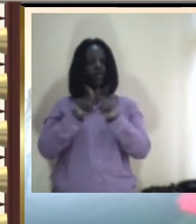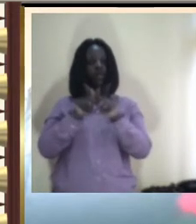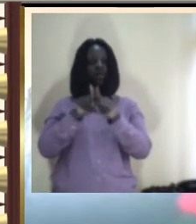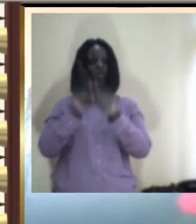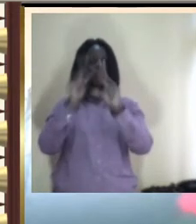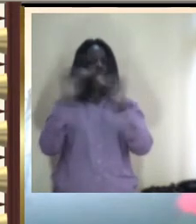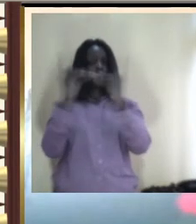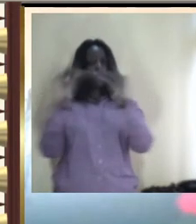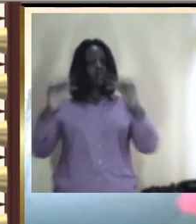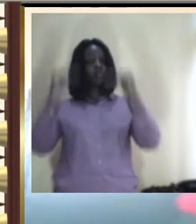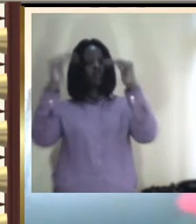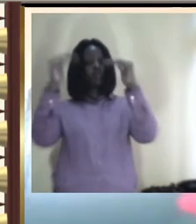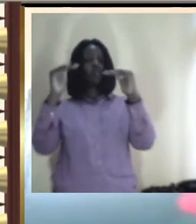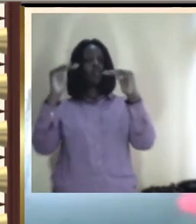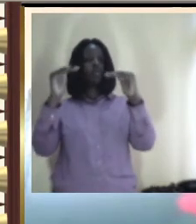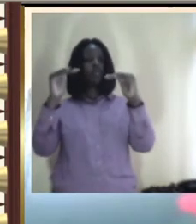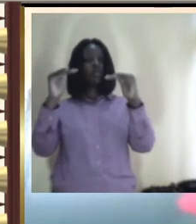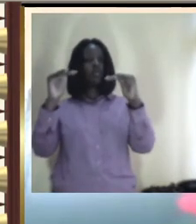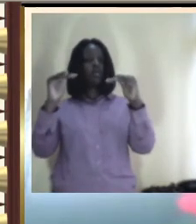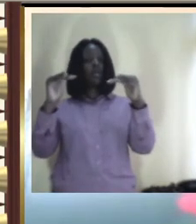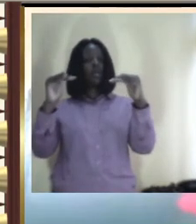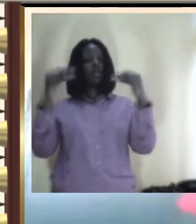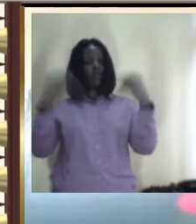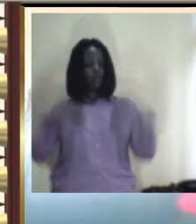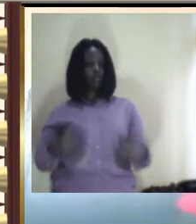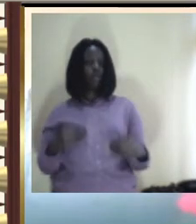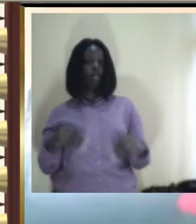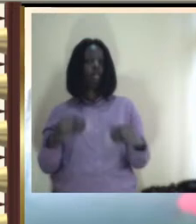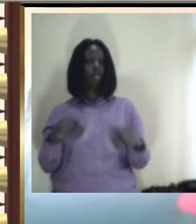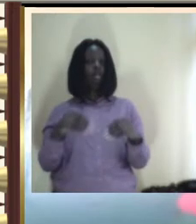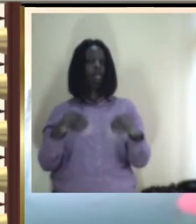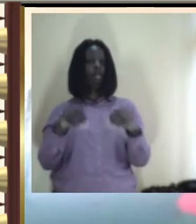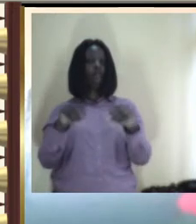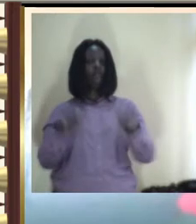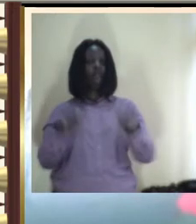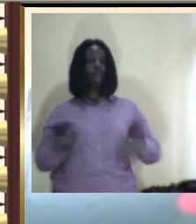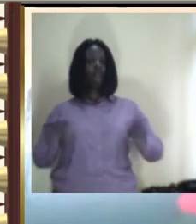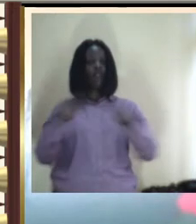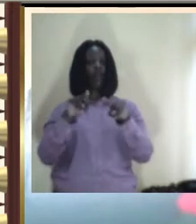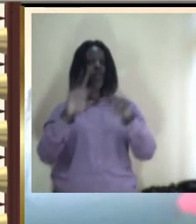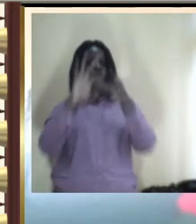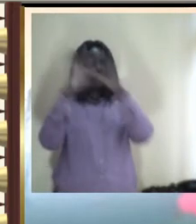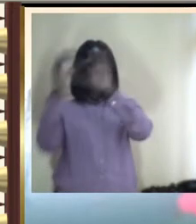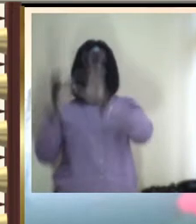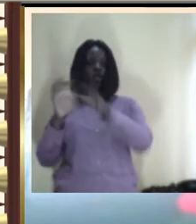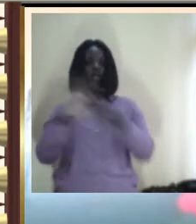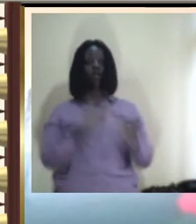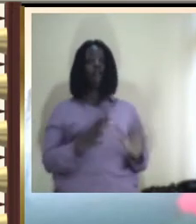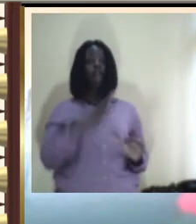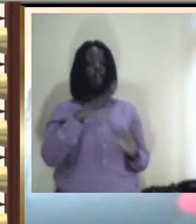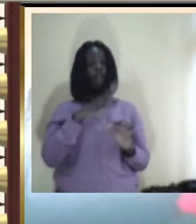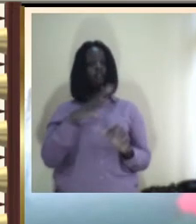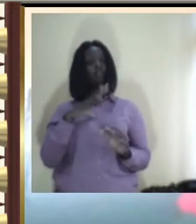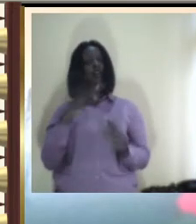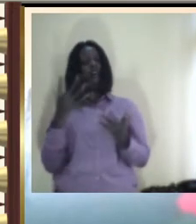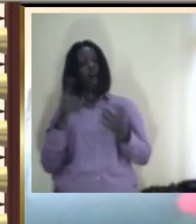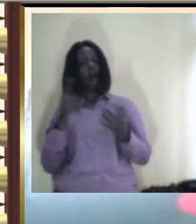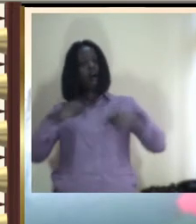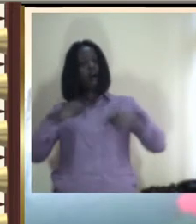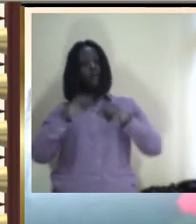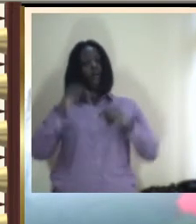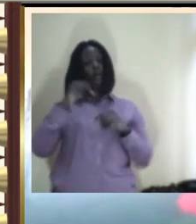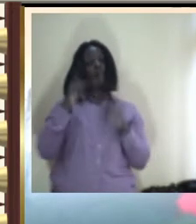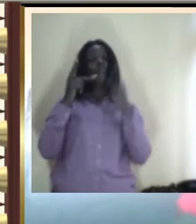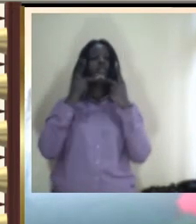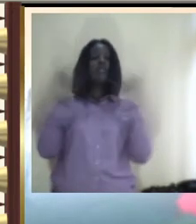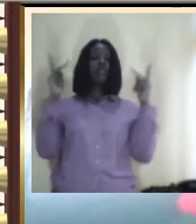department's commercial value chain mandate. With our public entity, the